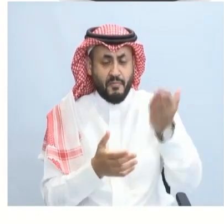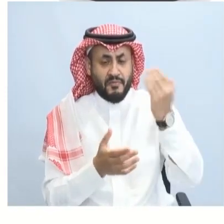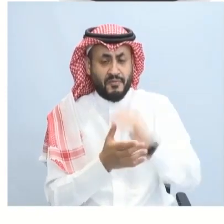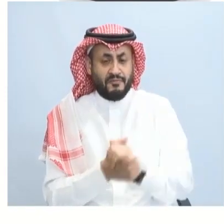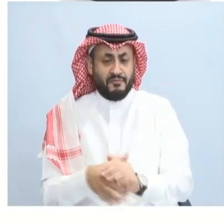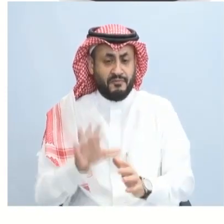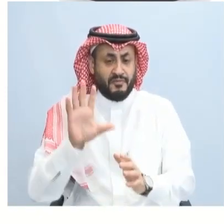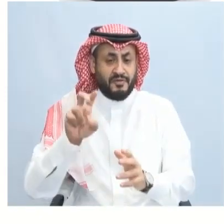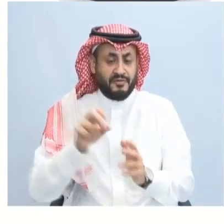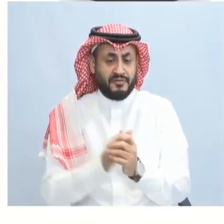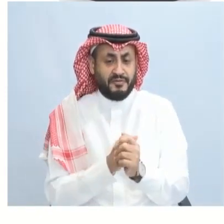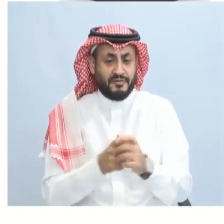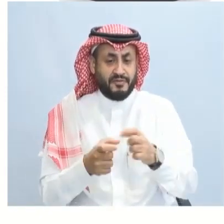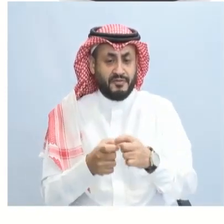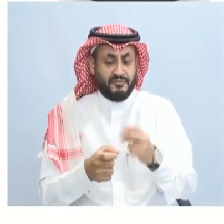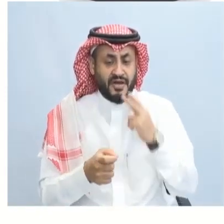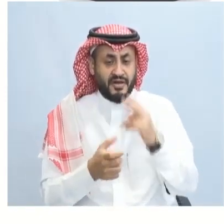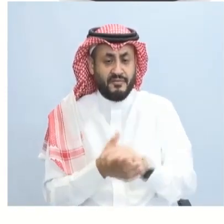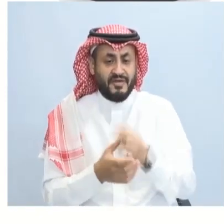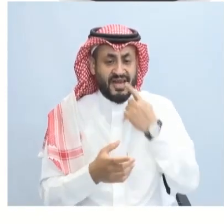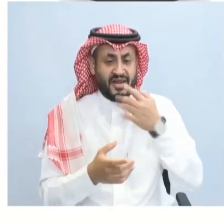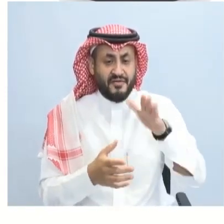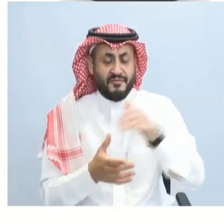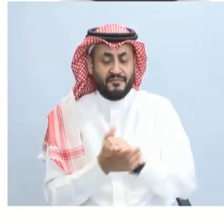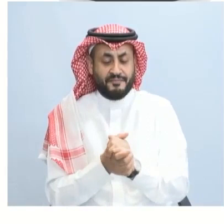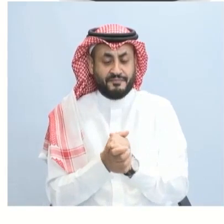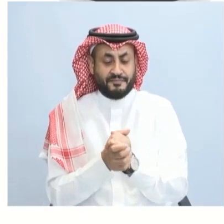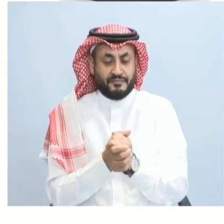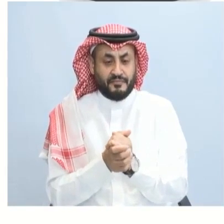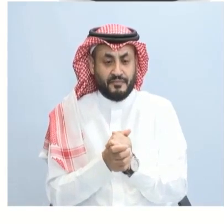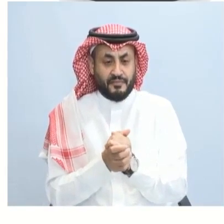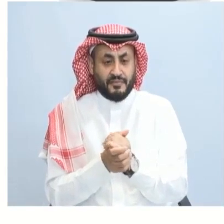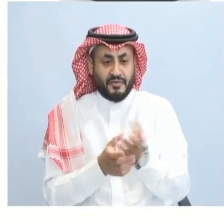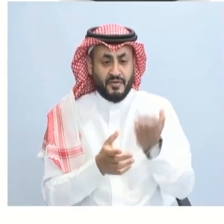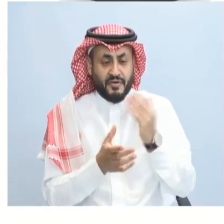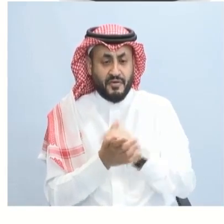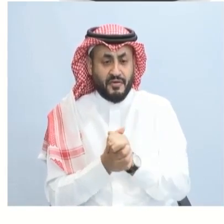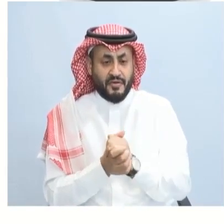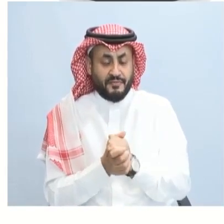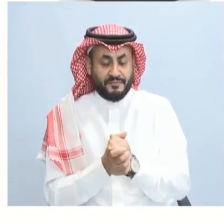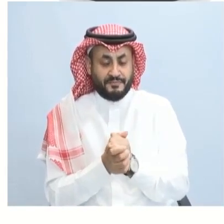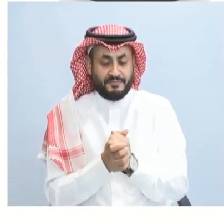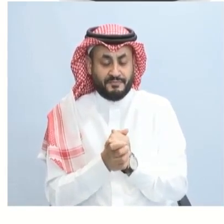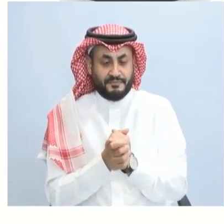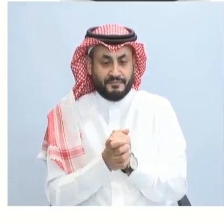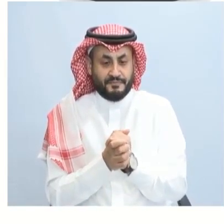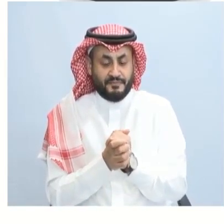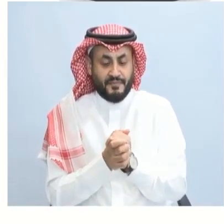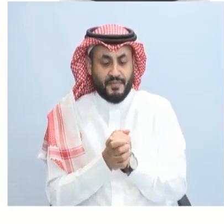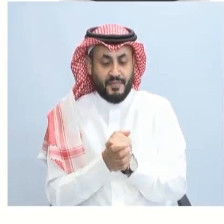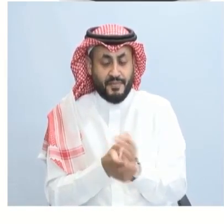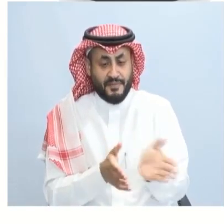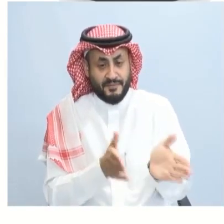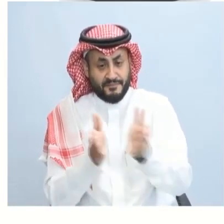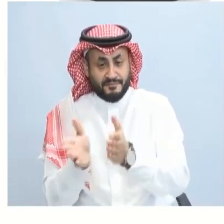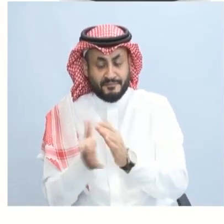Coins made of silver, bronze, and gold were soon being used by the Greeks, Romans, and Persians. By